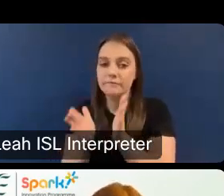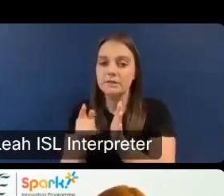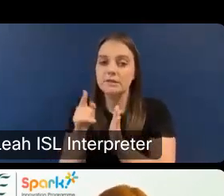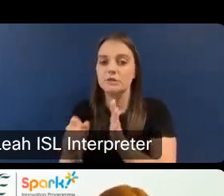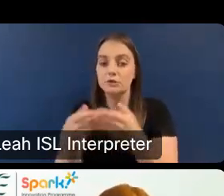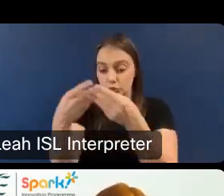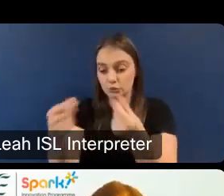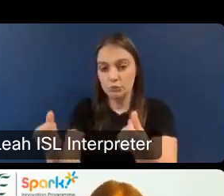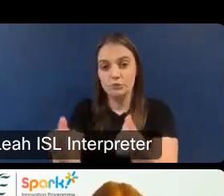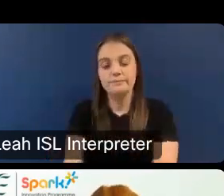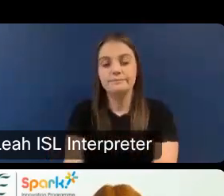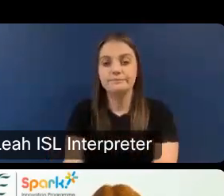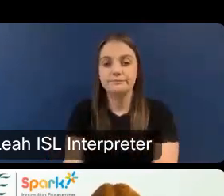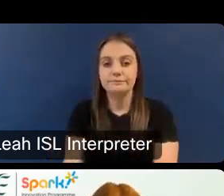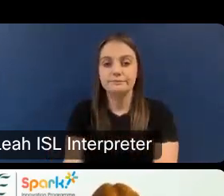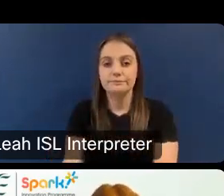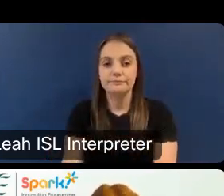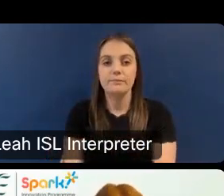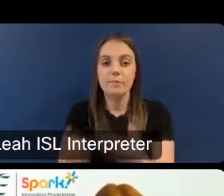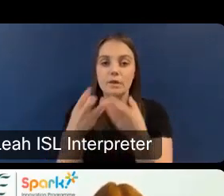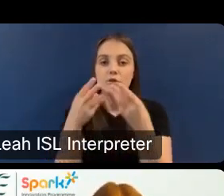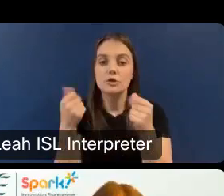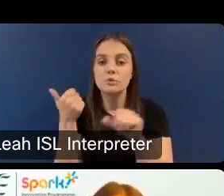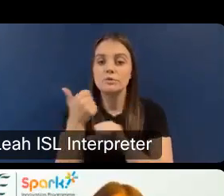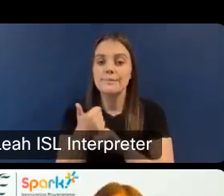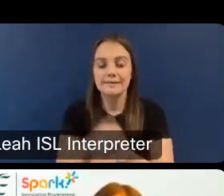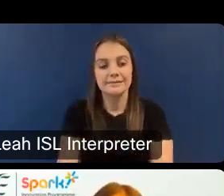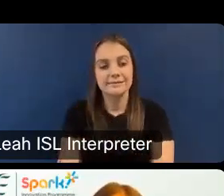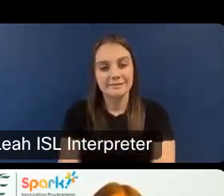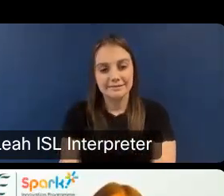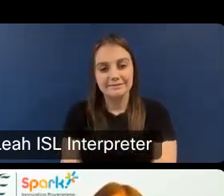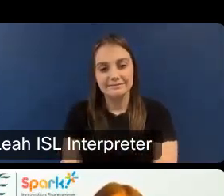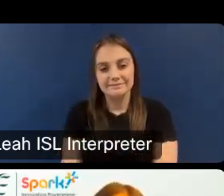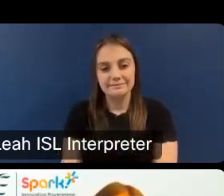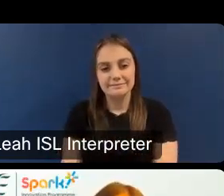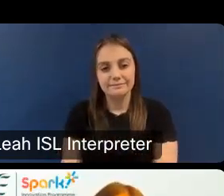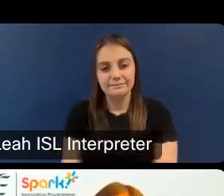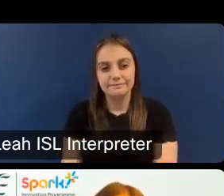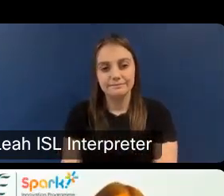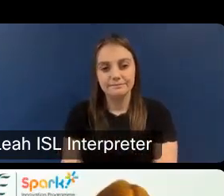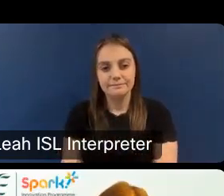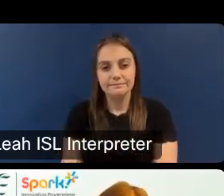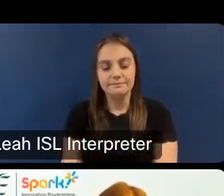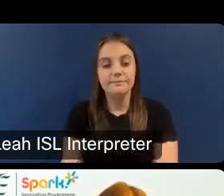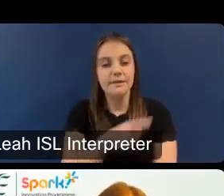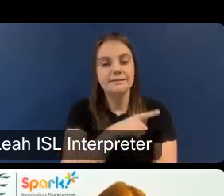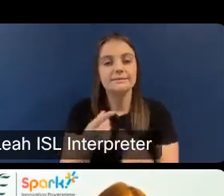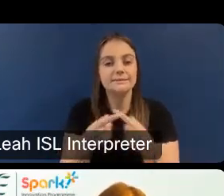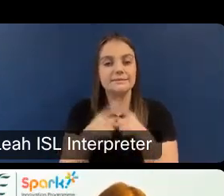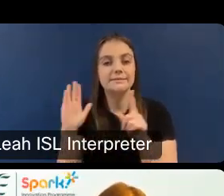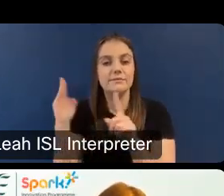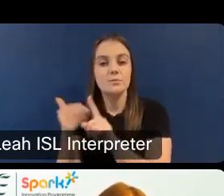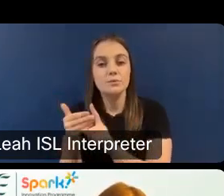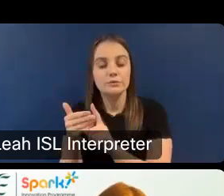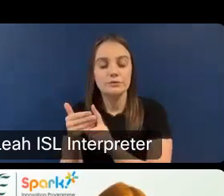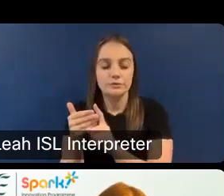solution space, let's put like that. And this is another approach to, let's